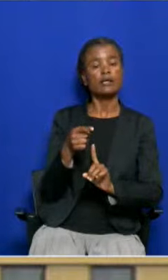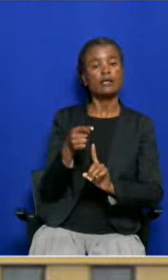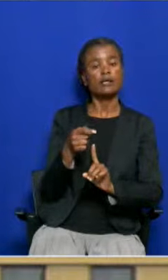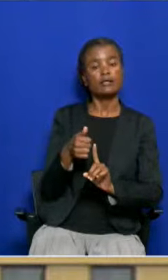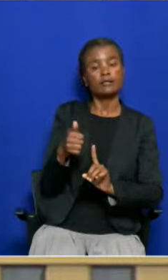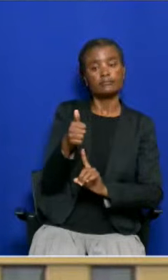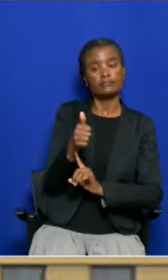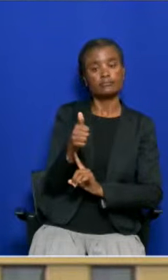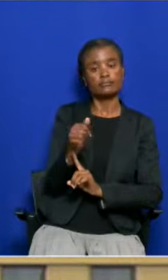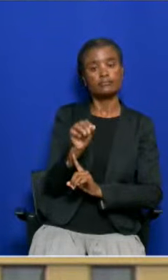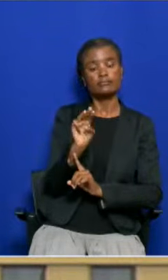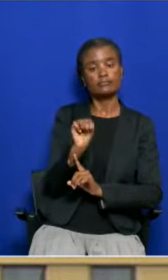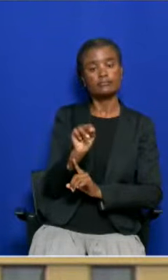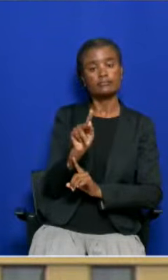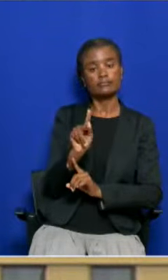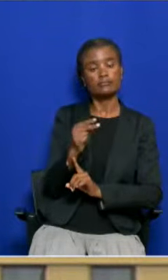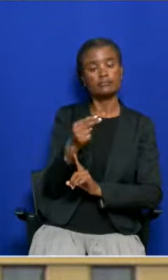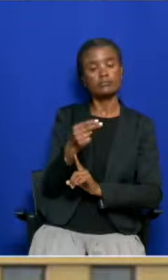on that matter.